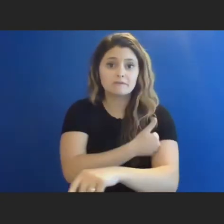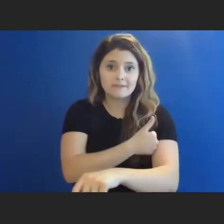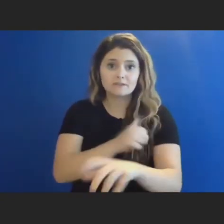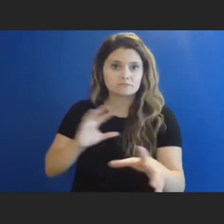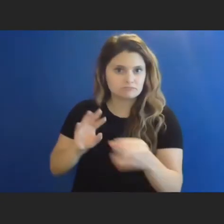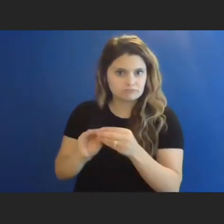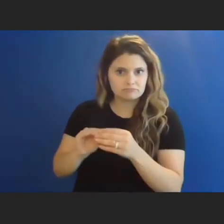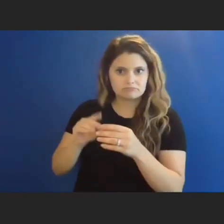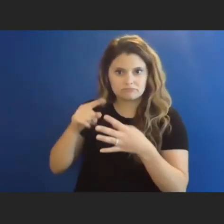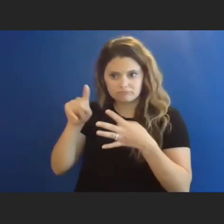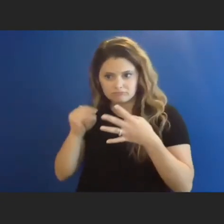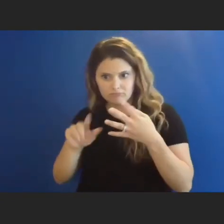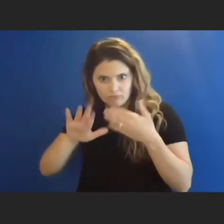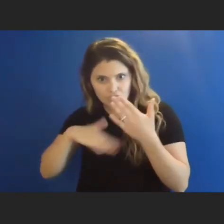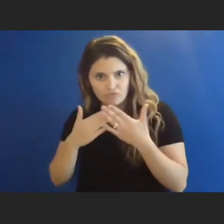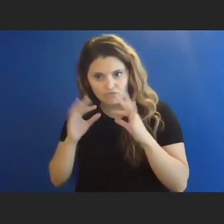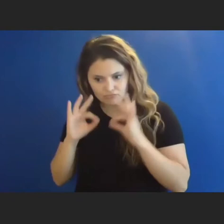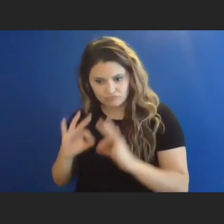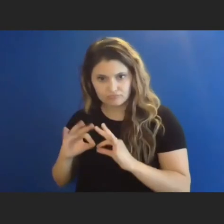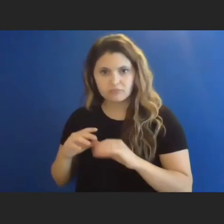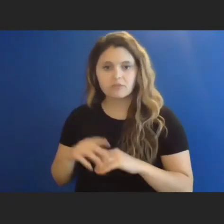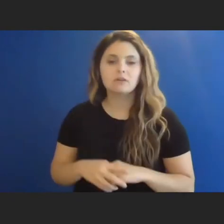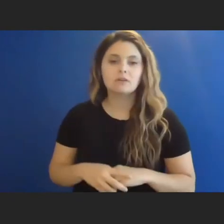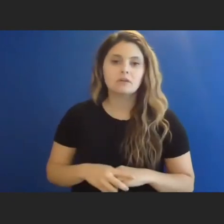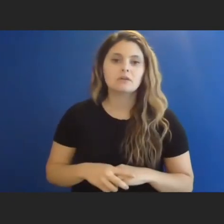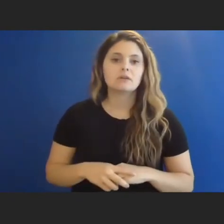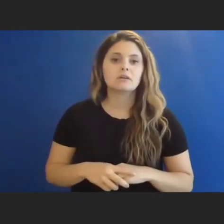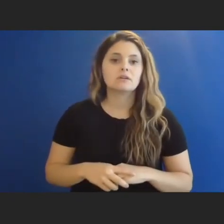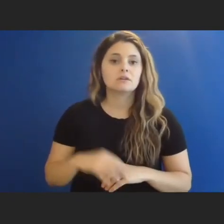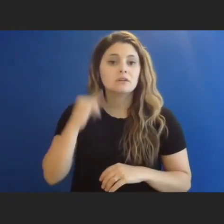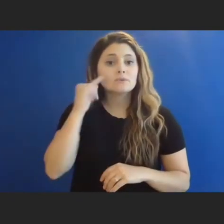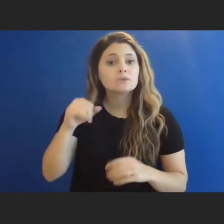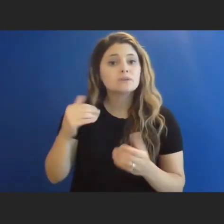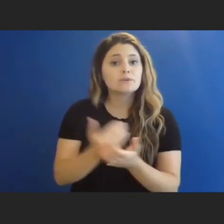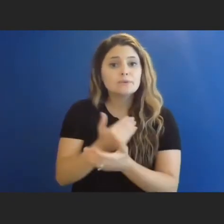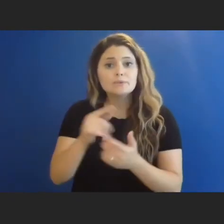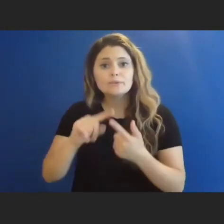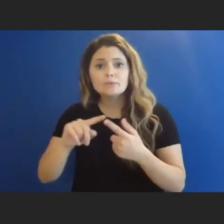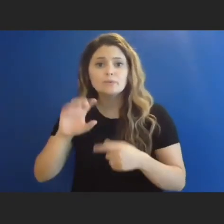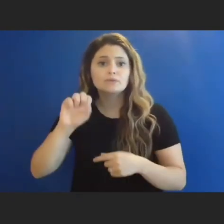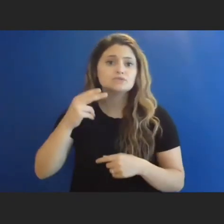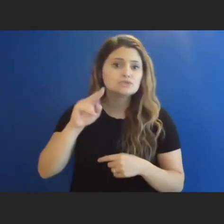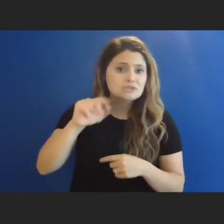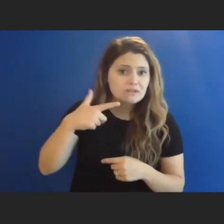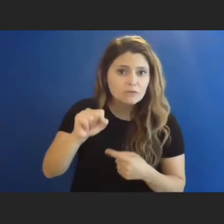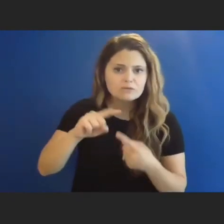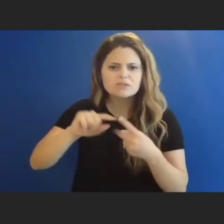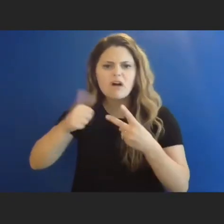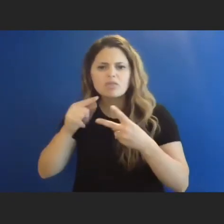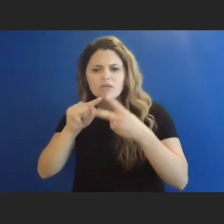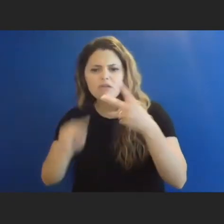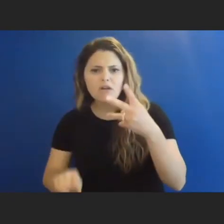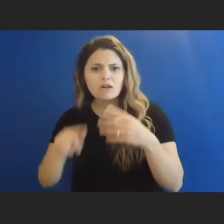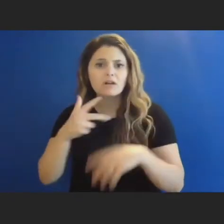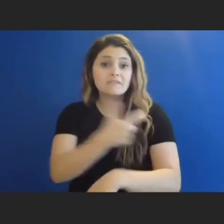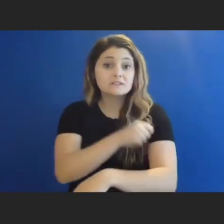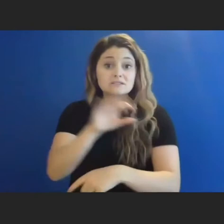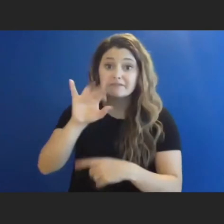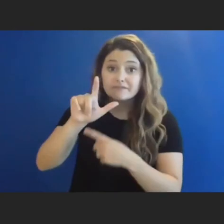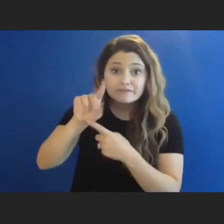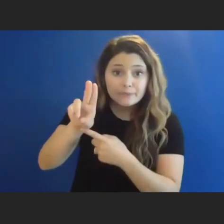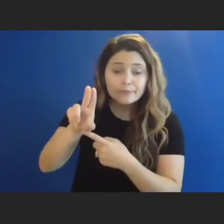date. Make sure that if you're need a pneumococcal vaccine or a shingles vaccine or the flu vaccine,